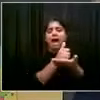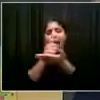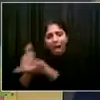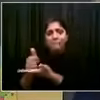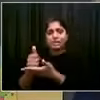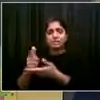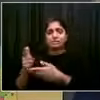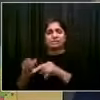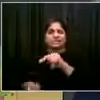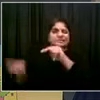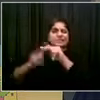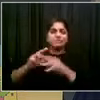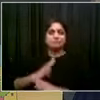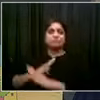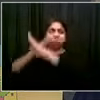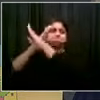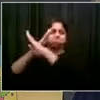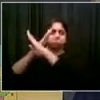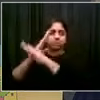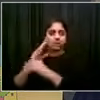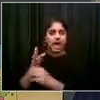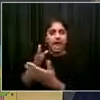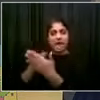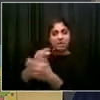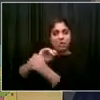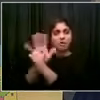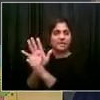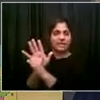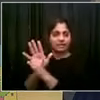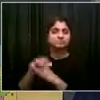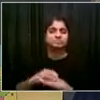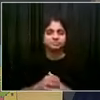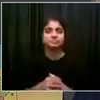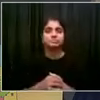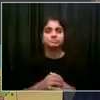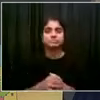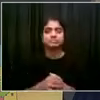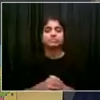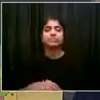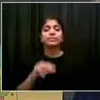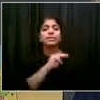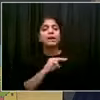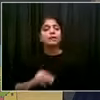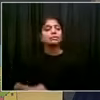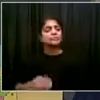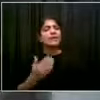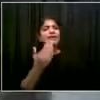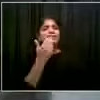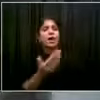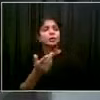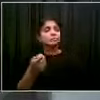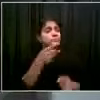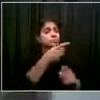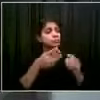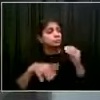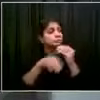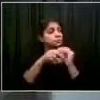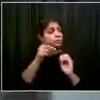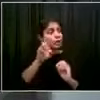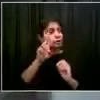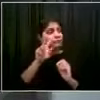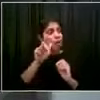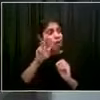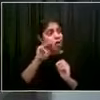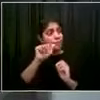I think Commissioner Chokshi has really touched on all of the really critical issues. I would just, since this question comes up a lot, I'll take just a brief moment to